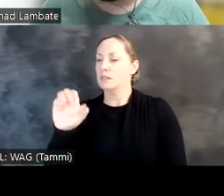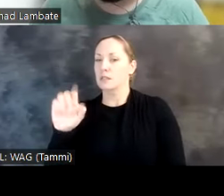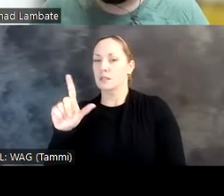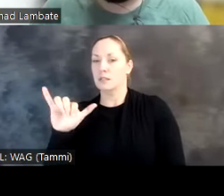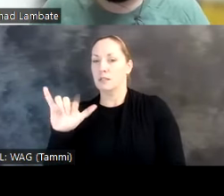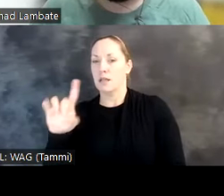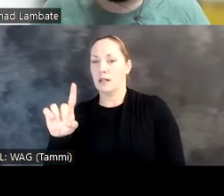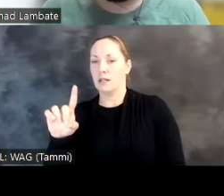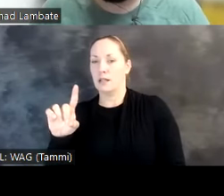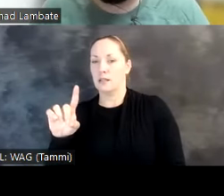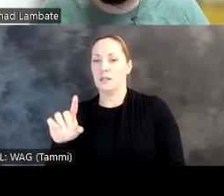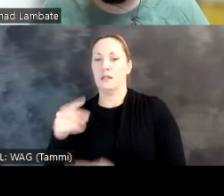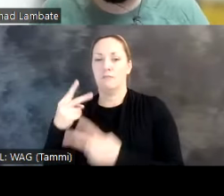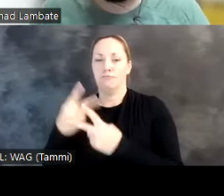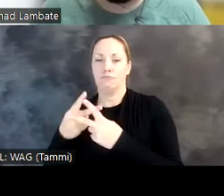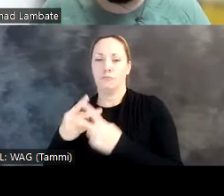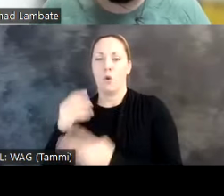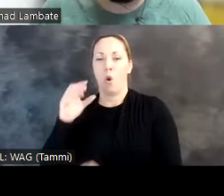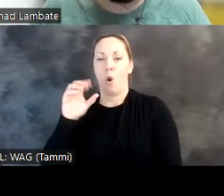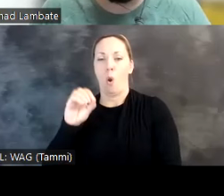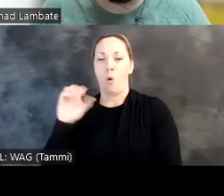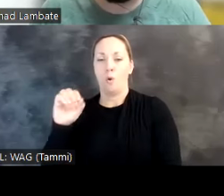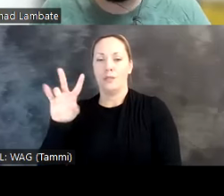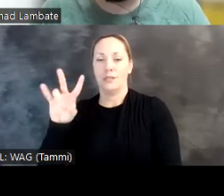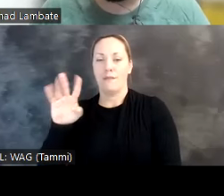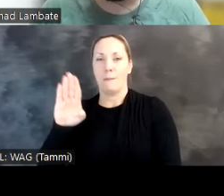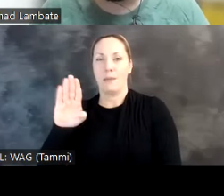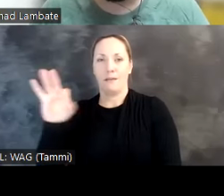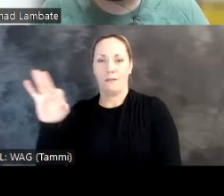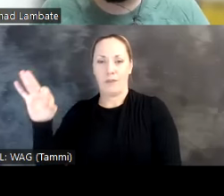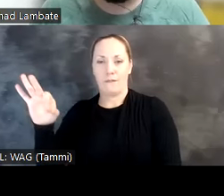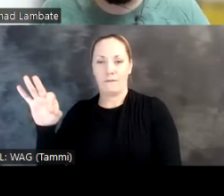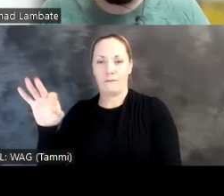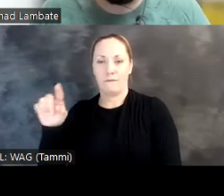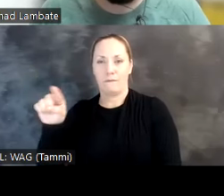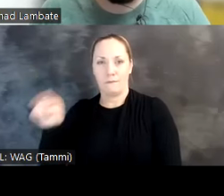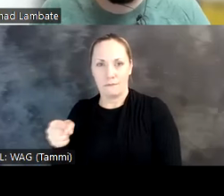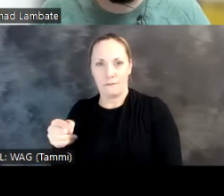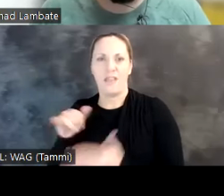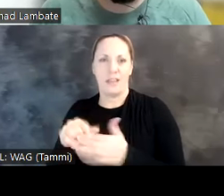#007bff. So this is the blue color outline that is used on Firefox.